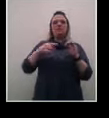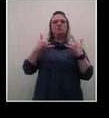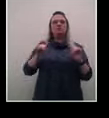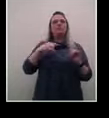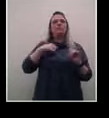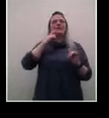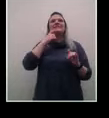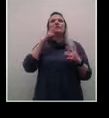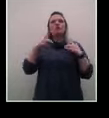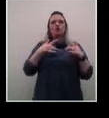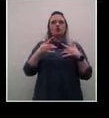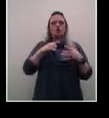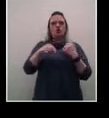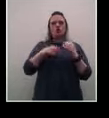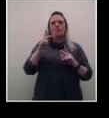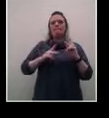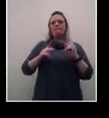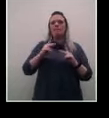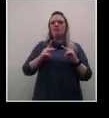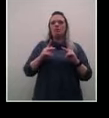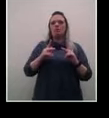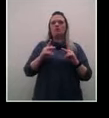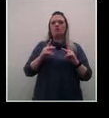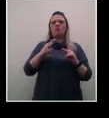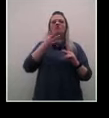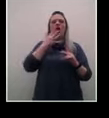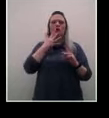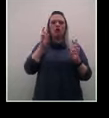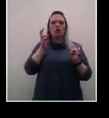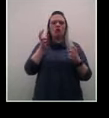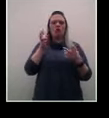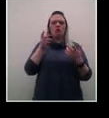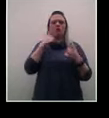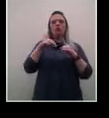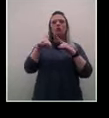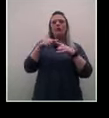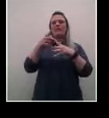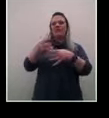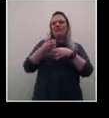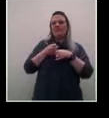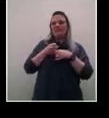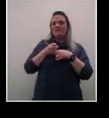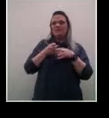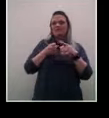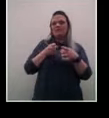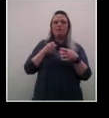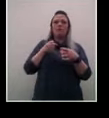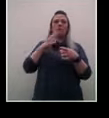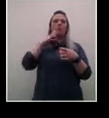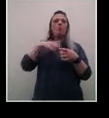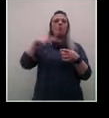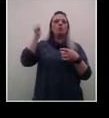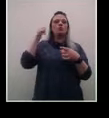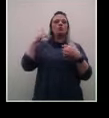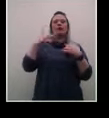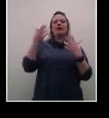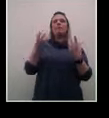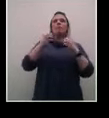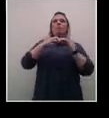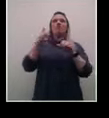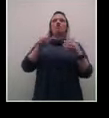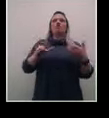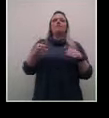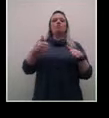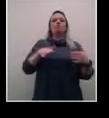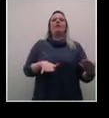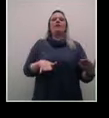concern about people of color that when they receive this, if they're older, having a higher chance of death